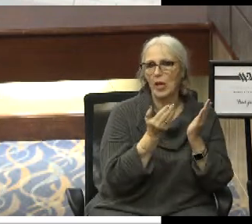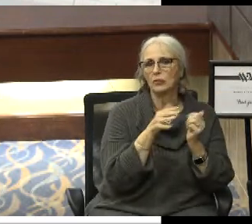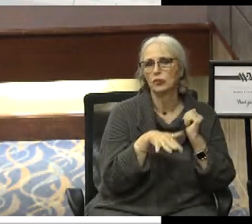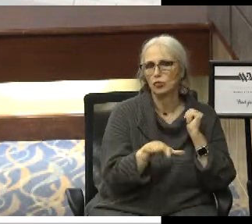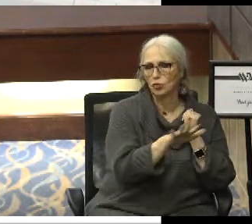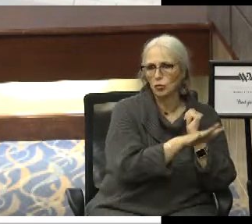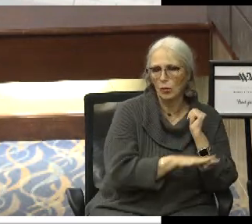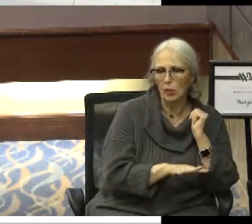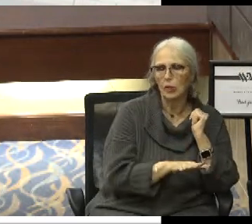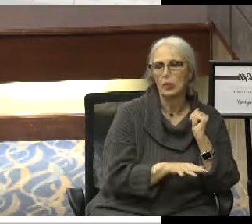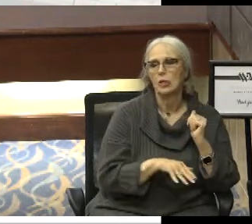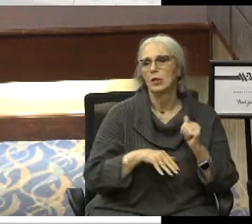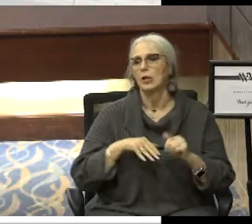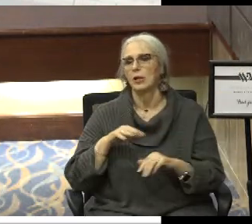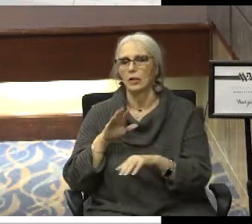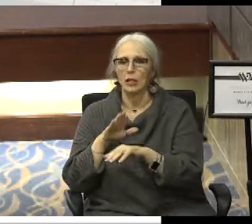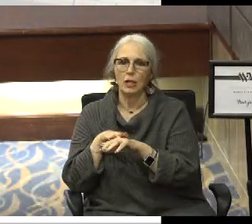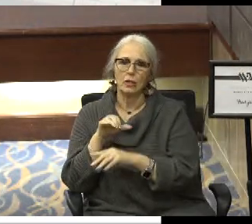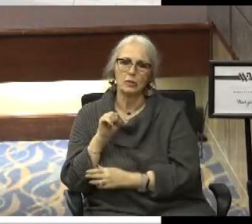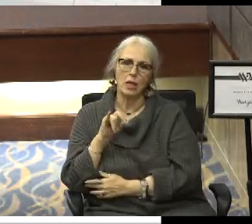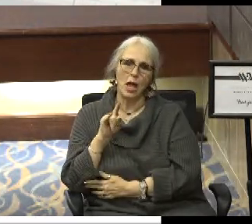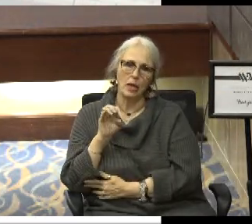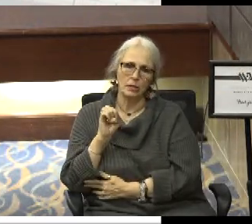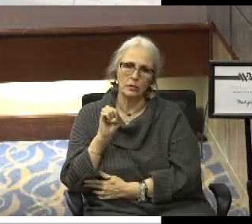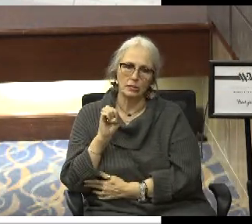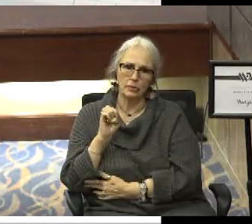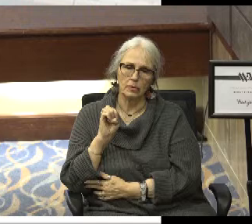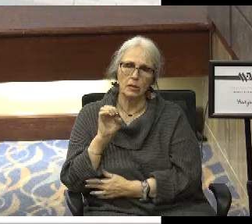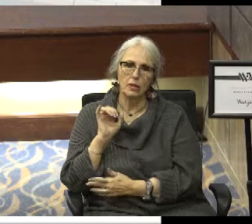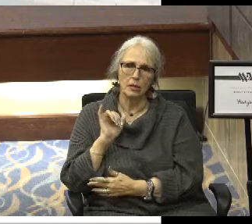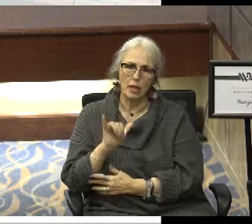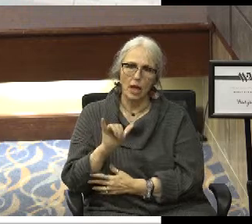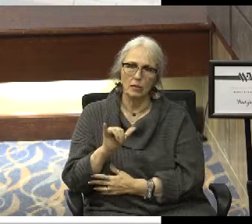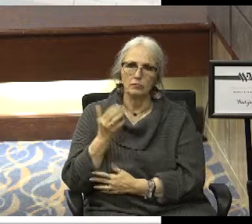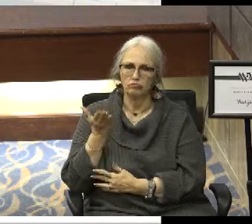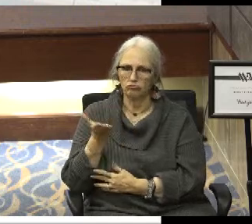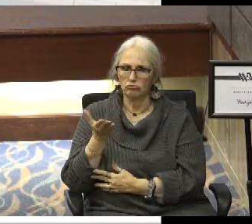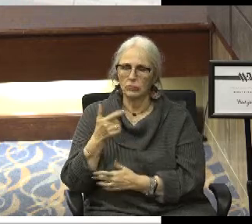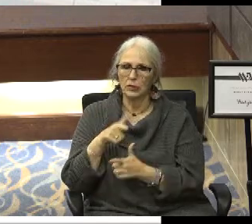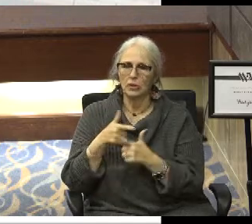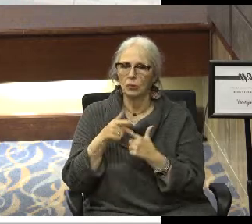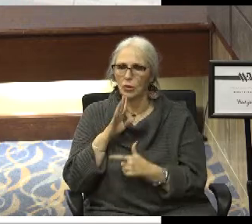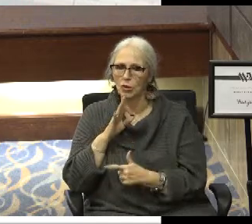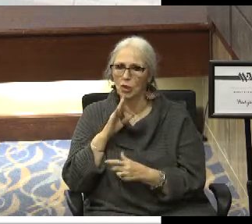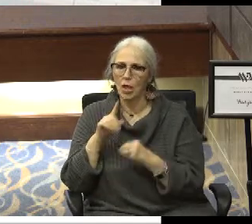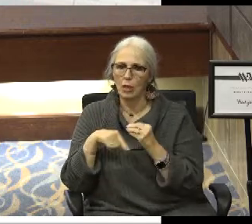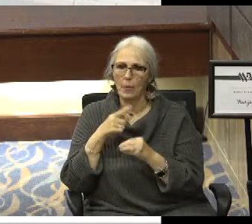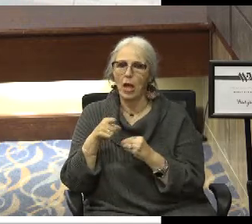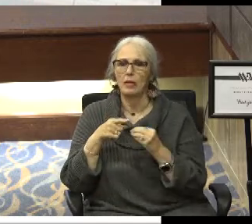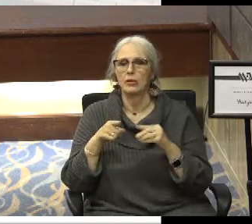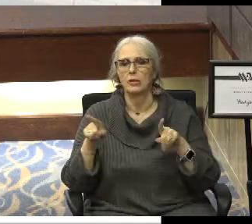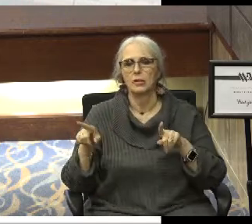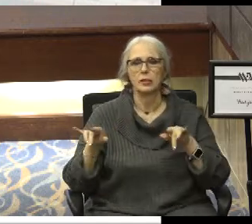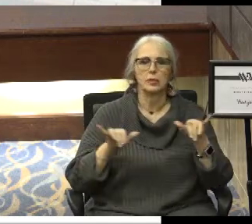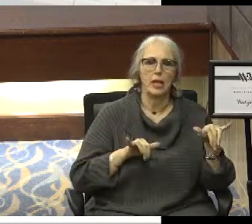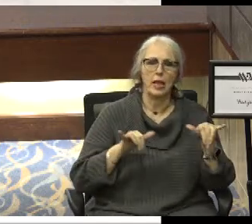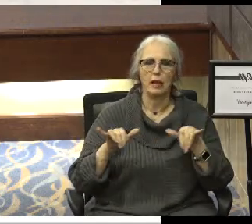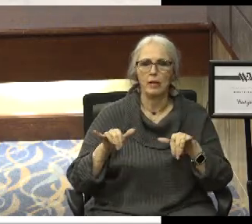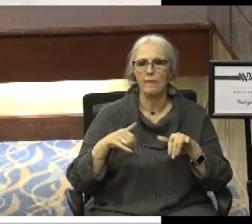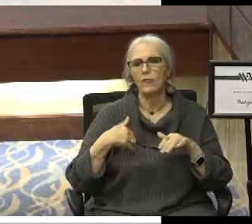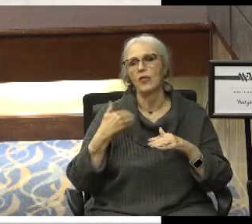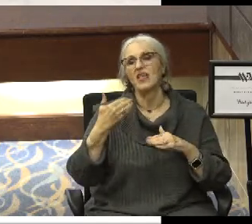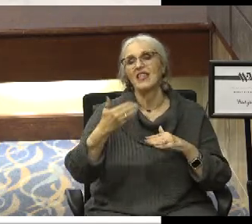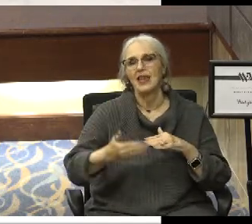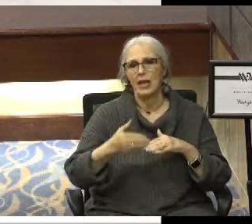then there's the on-site, or the private buildings that are moving along. And then I'll be talking about the same for the next